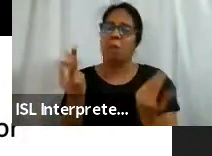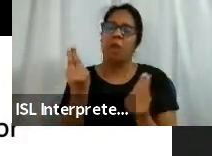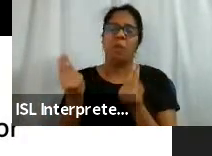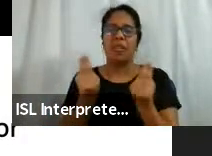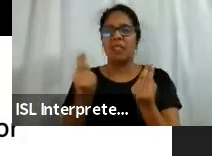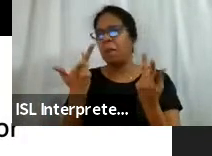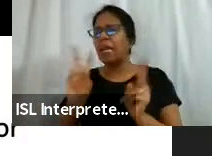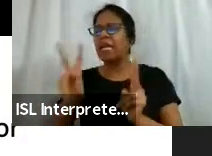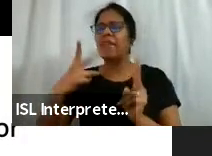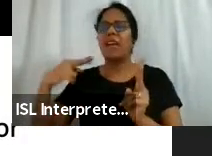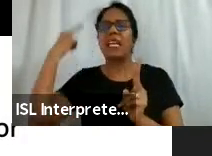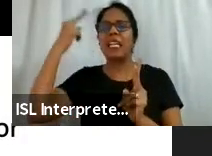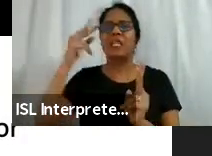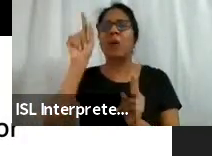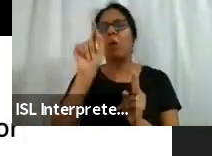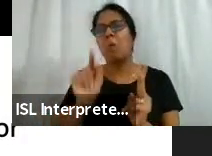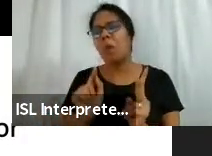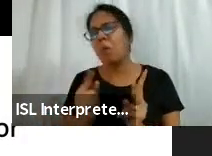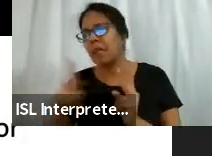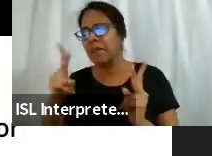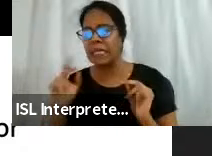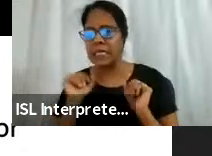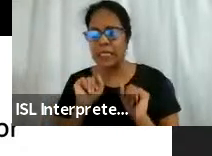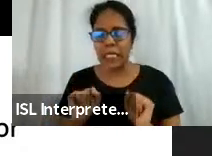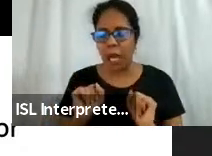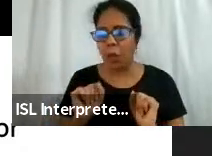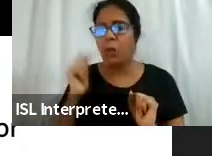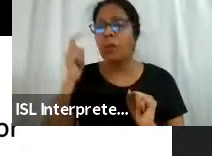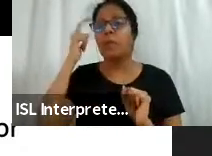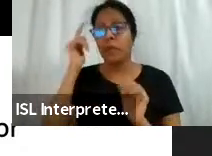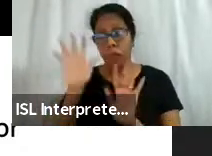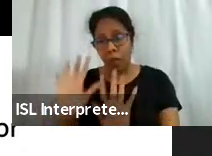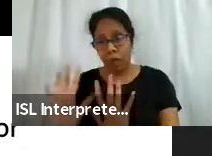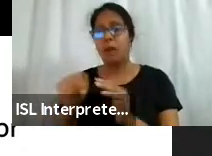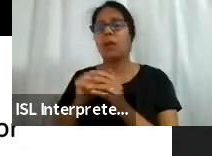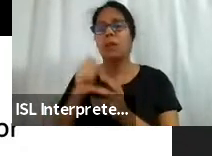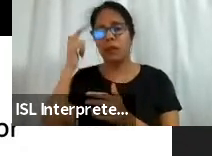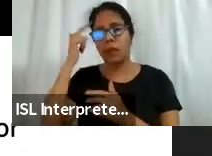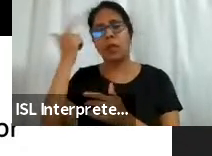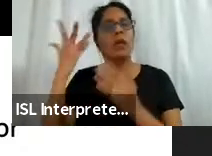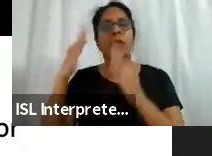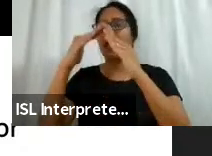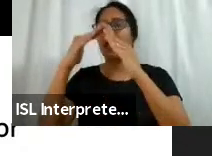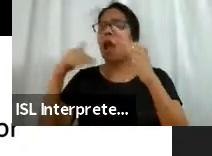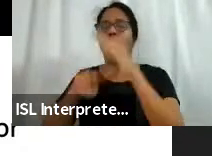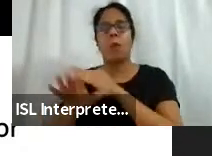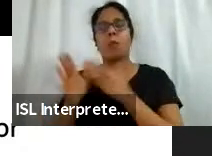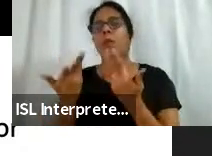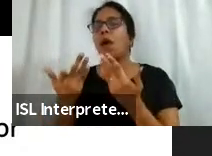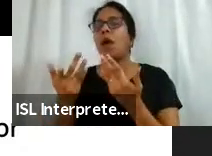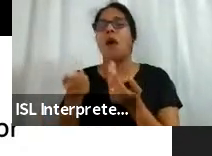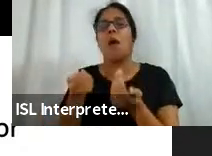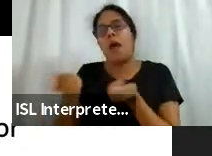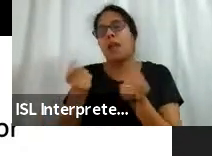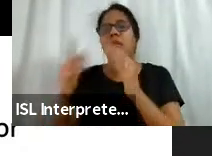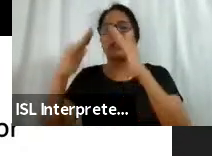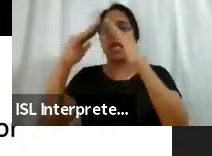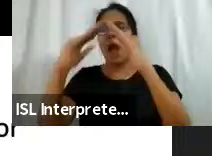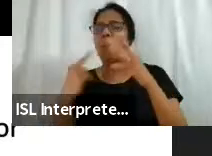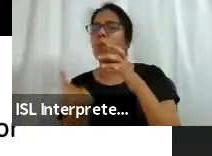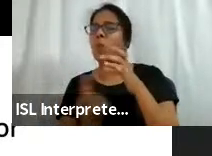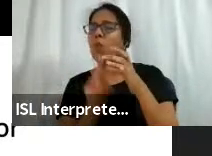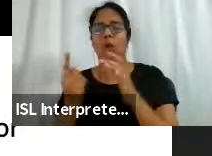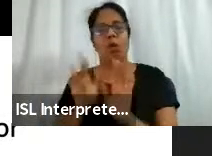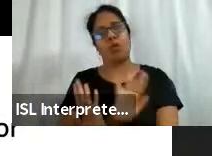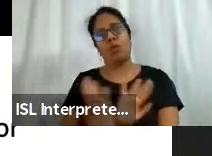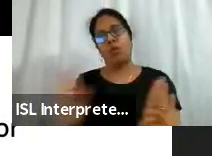whatever reasons they have to go out. Then we should not be doing home isolation. Then we